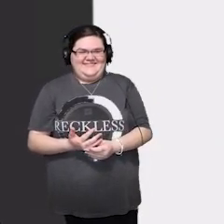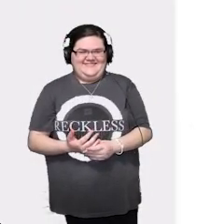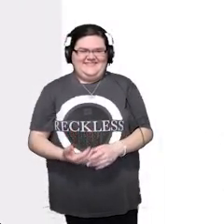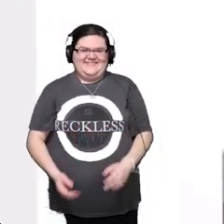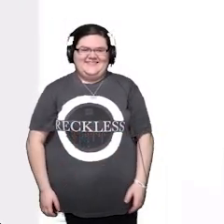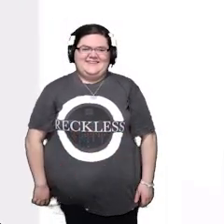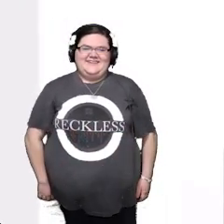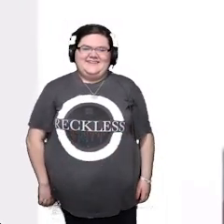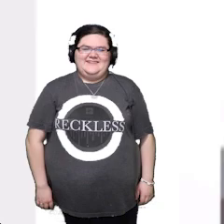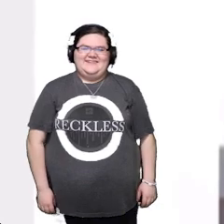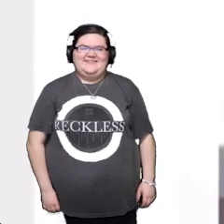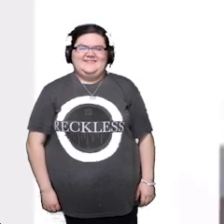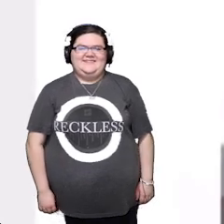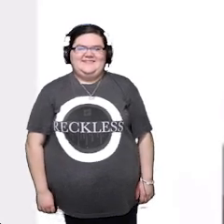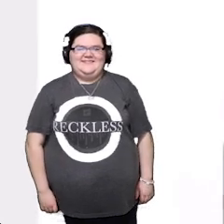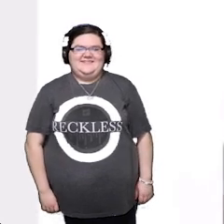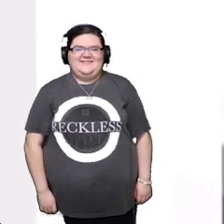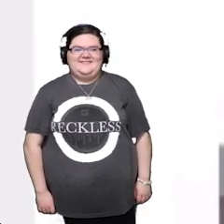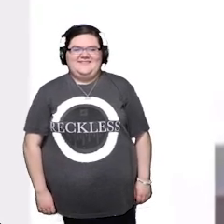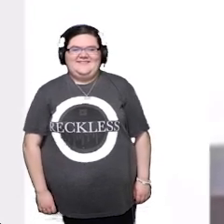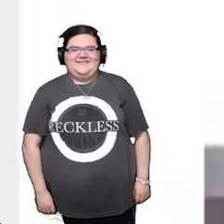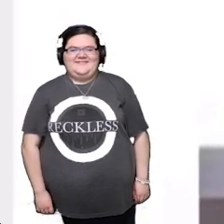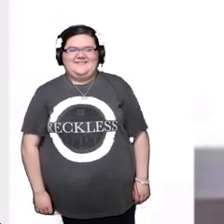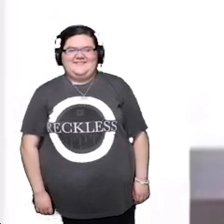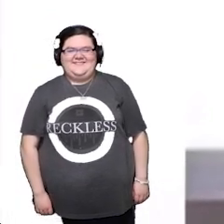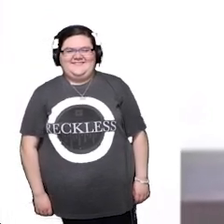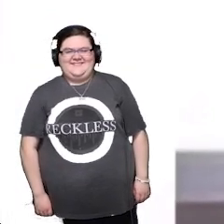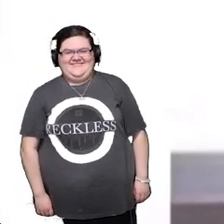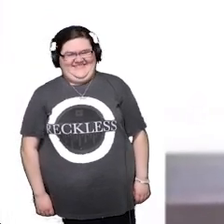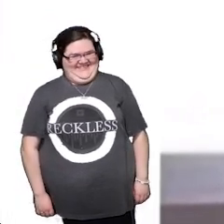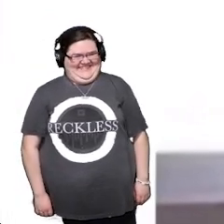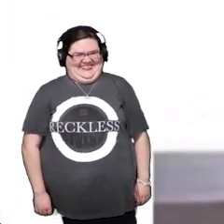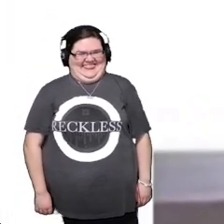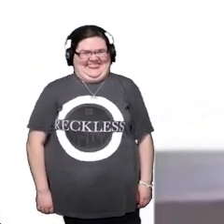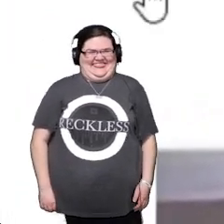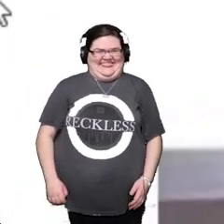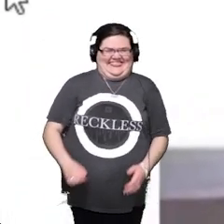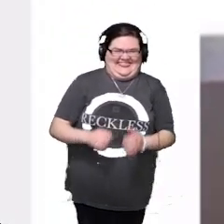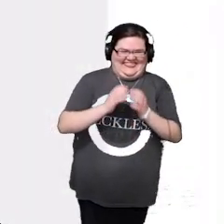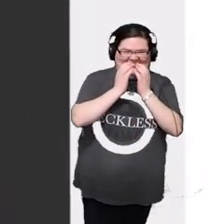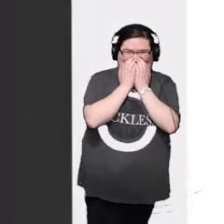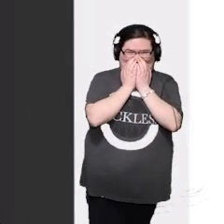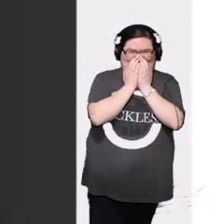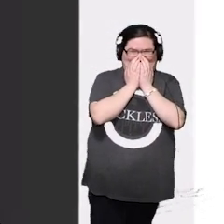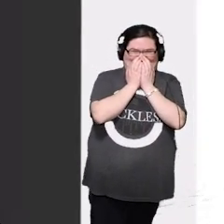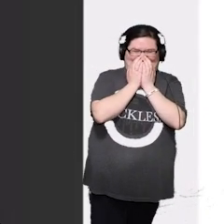JJ. KSI dies. His subreddit makes memes about it.